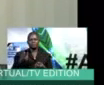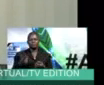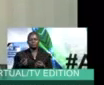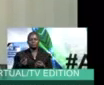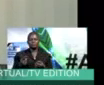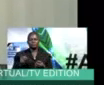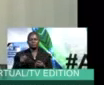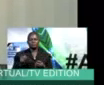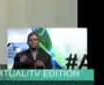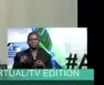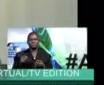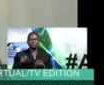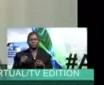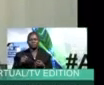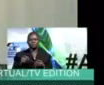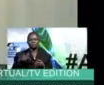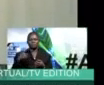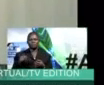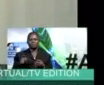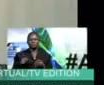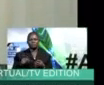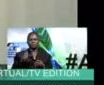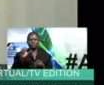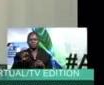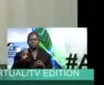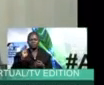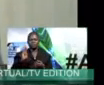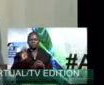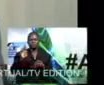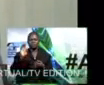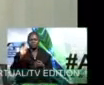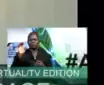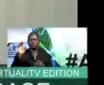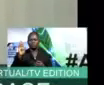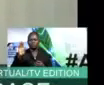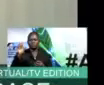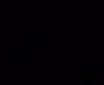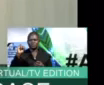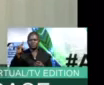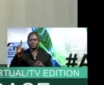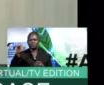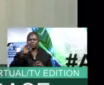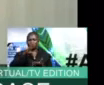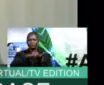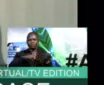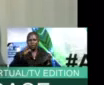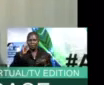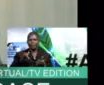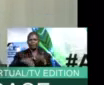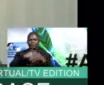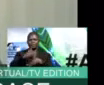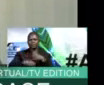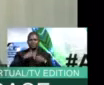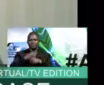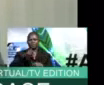gave the indication that the subsidy will be fully removed by next year,